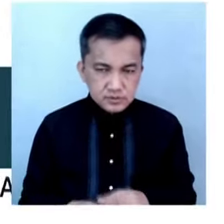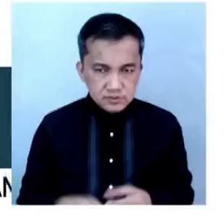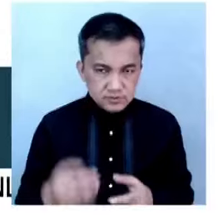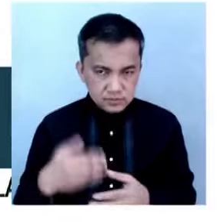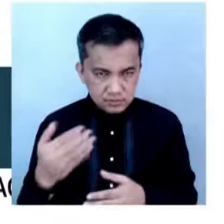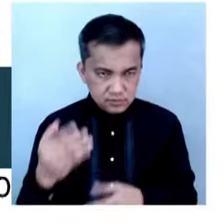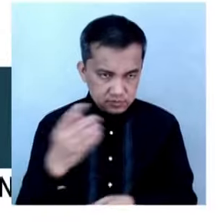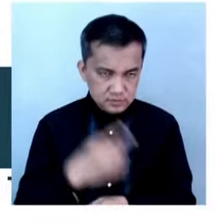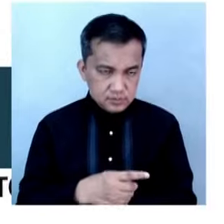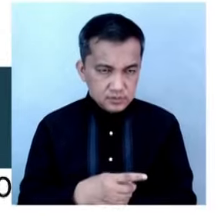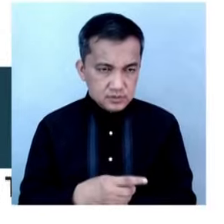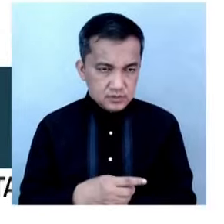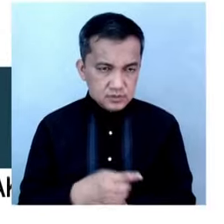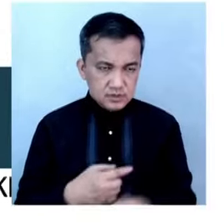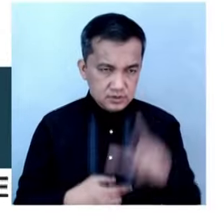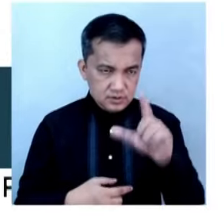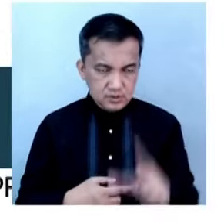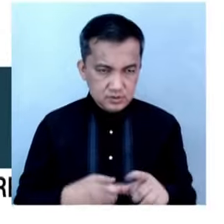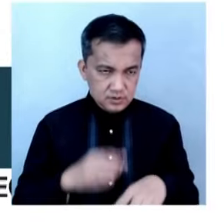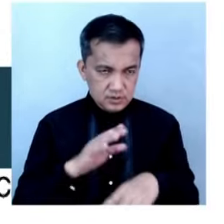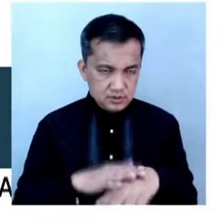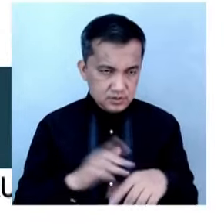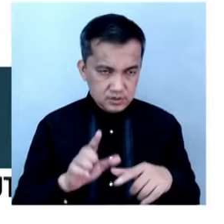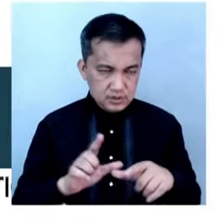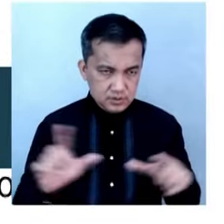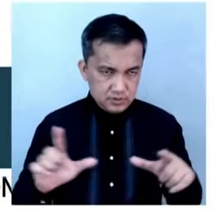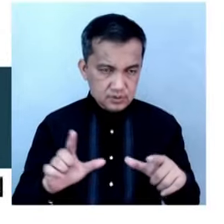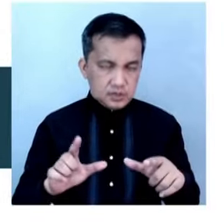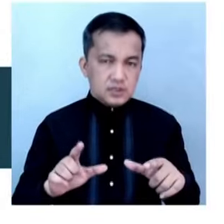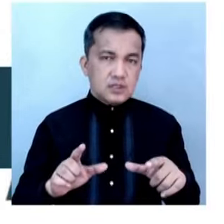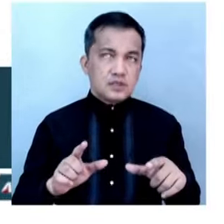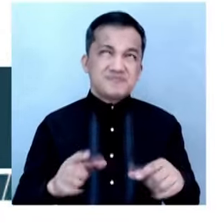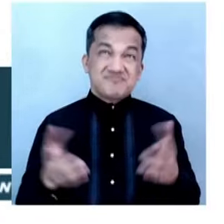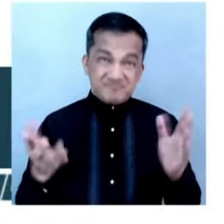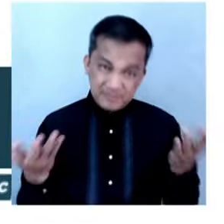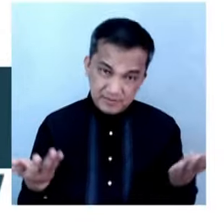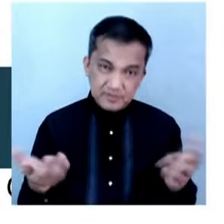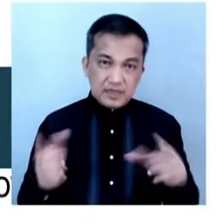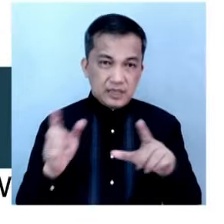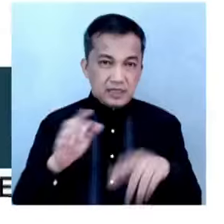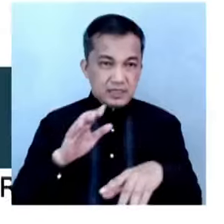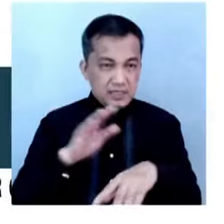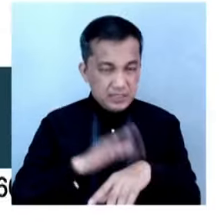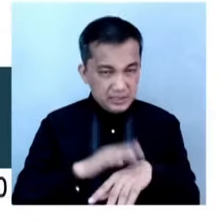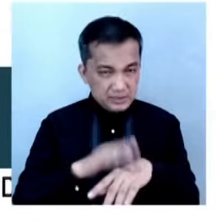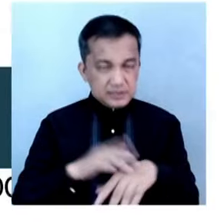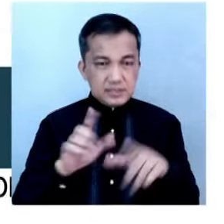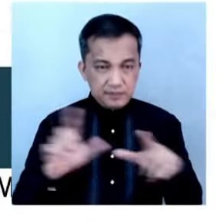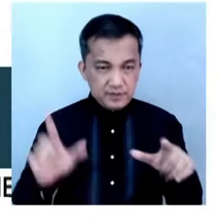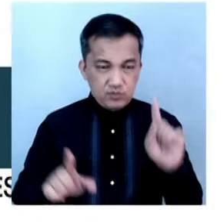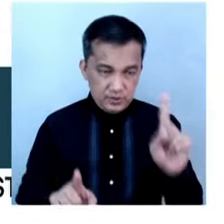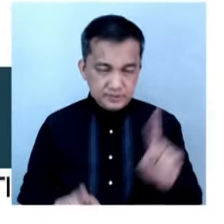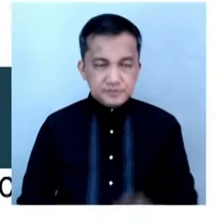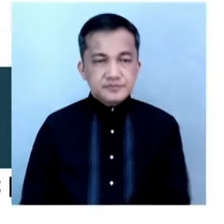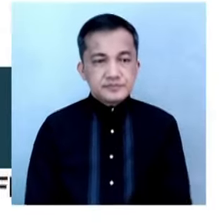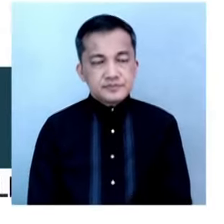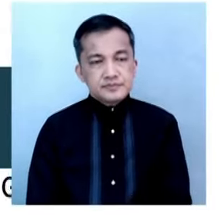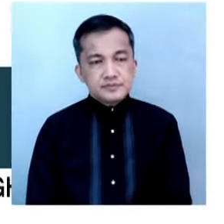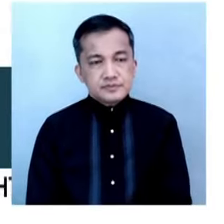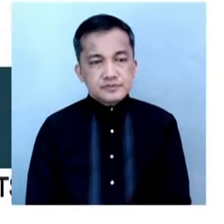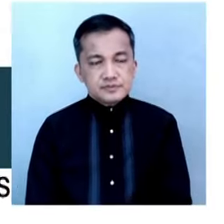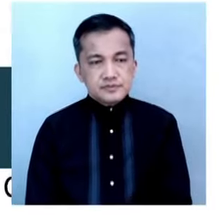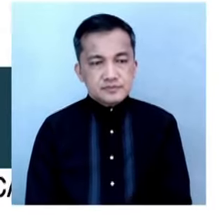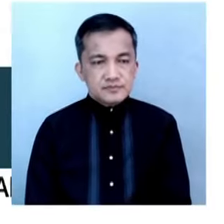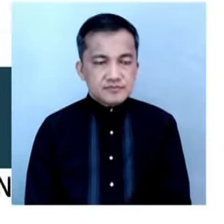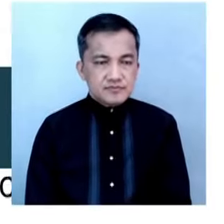we're going to lower the alert level to alert level 1. So, ang mahalaga po dito, we are, you know, kahit